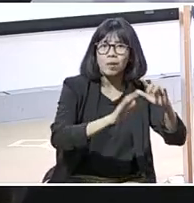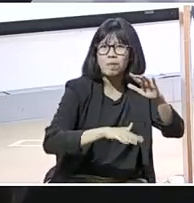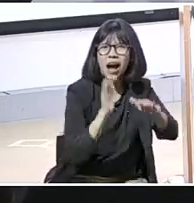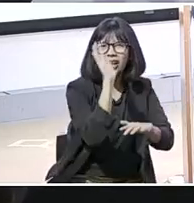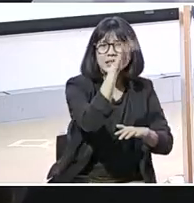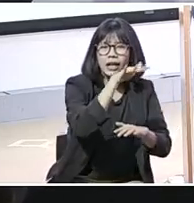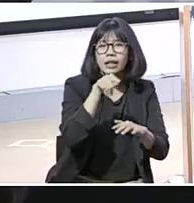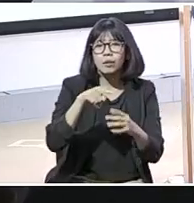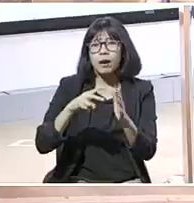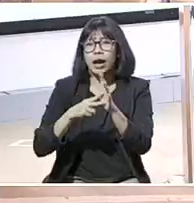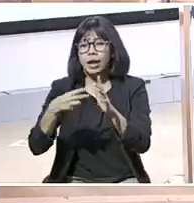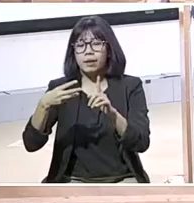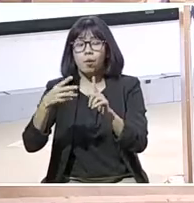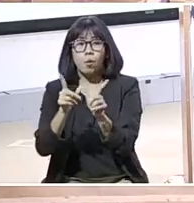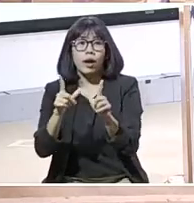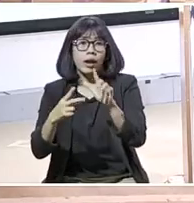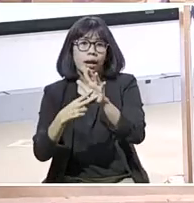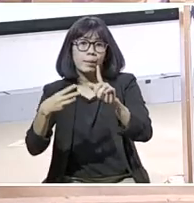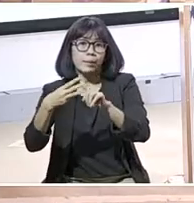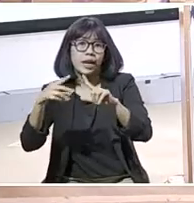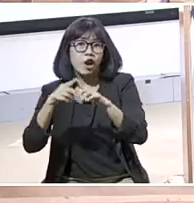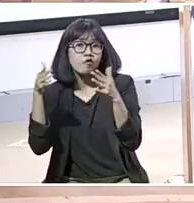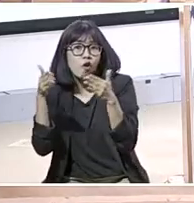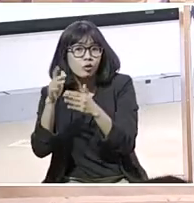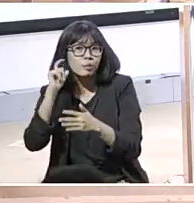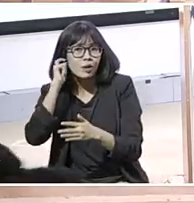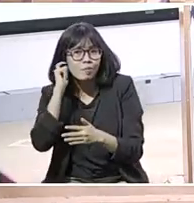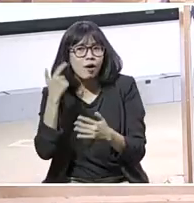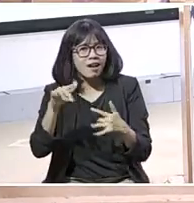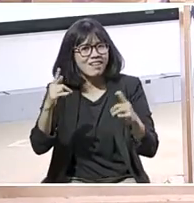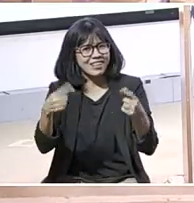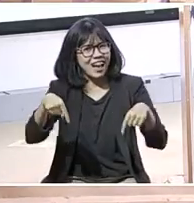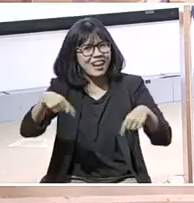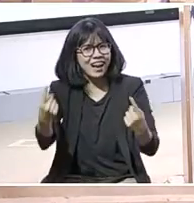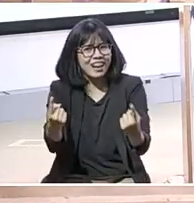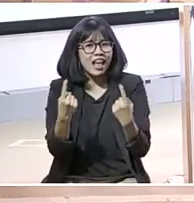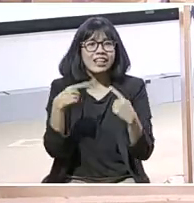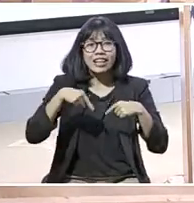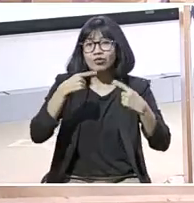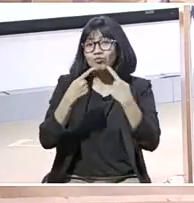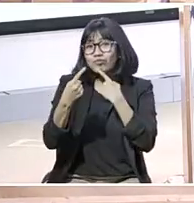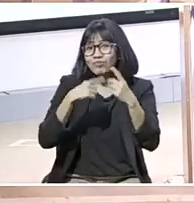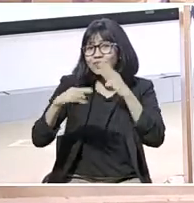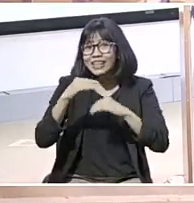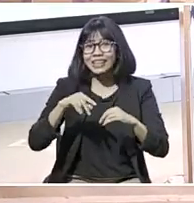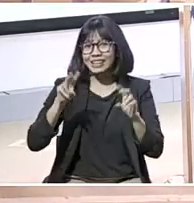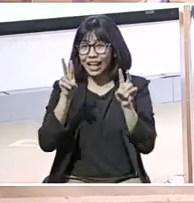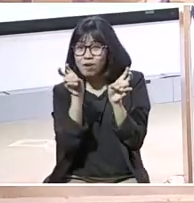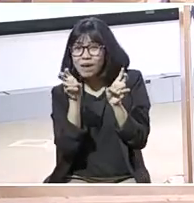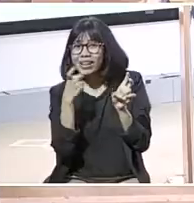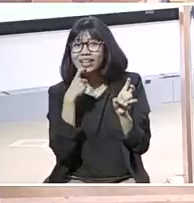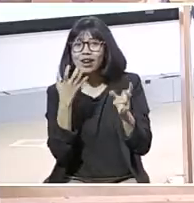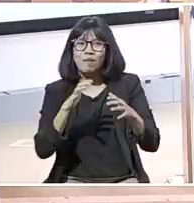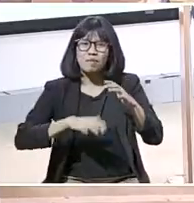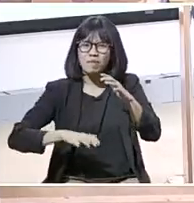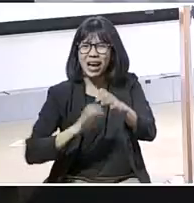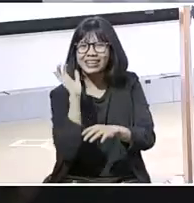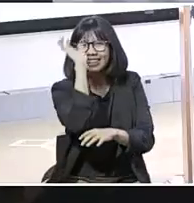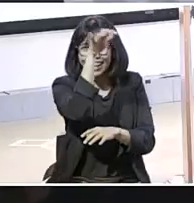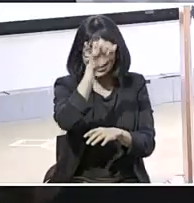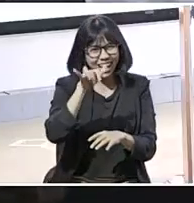here today. So, are you ready to talk about basketball? Yeah. Excellent.